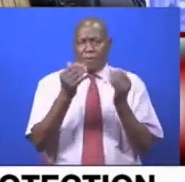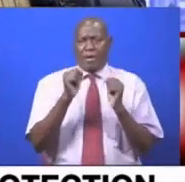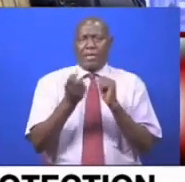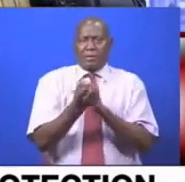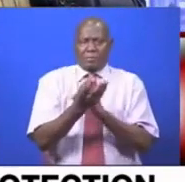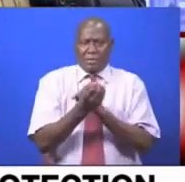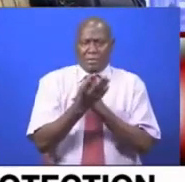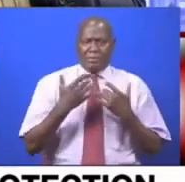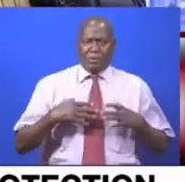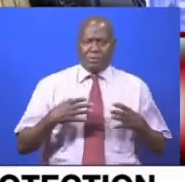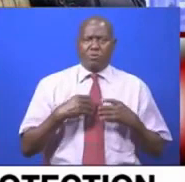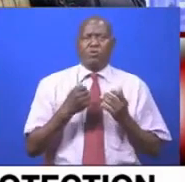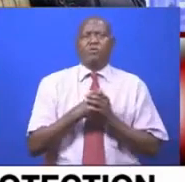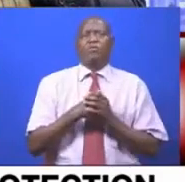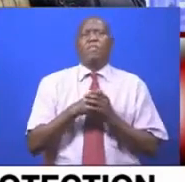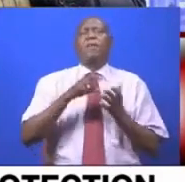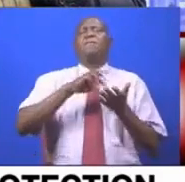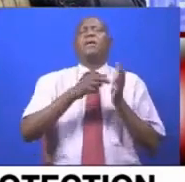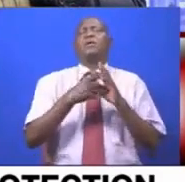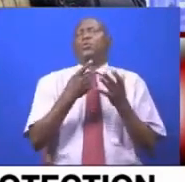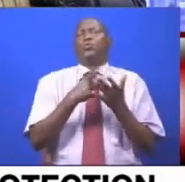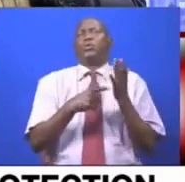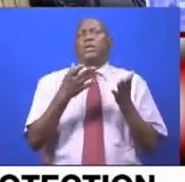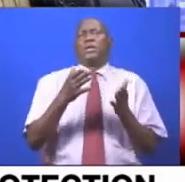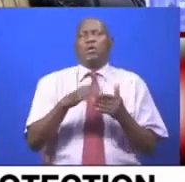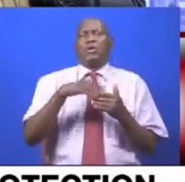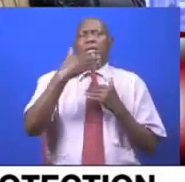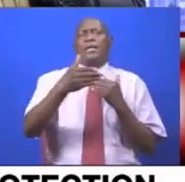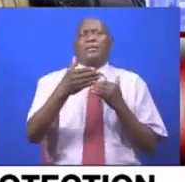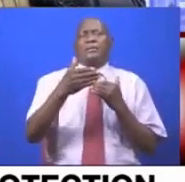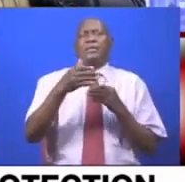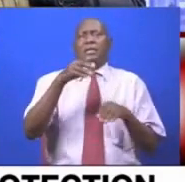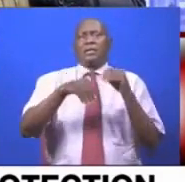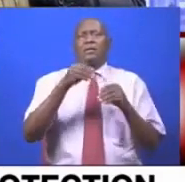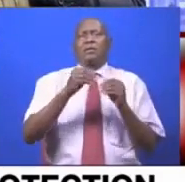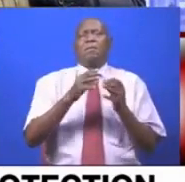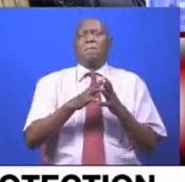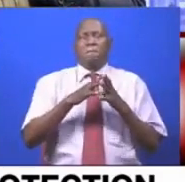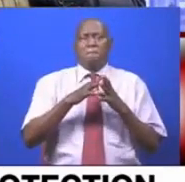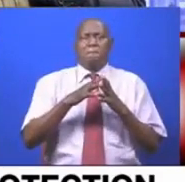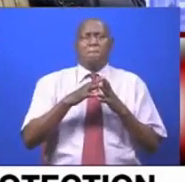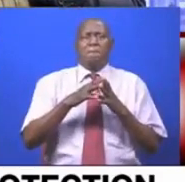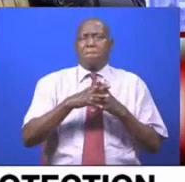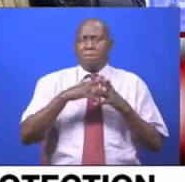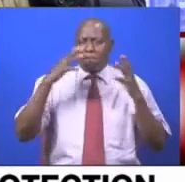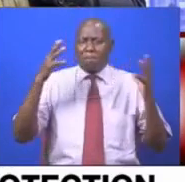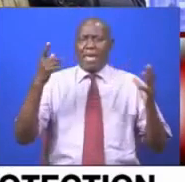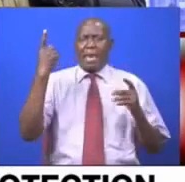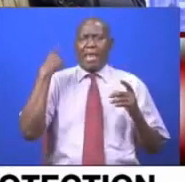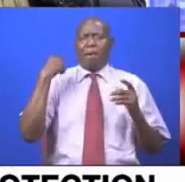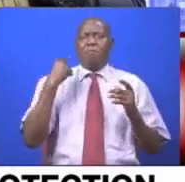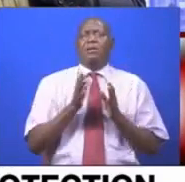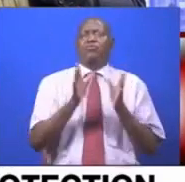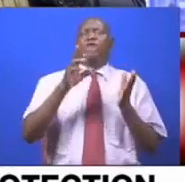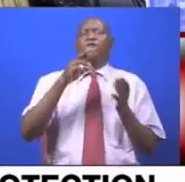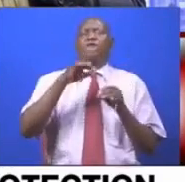We're looking at less than a year to the general elections, with the IBC who launched mass voter registration on Monday. What exactly are the dangers